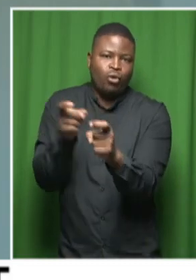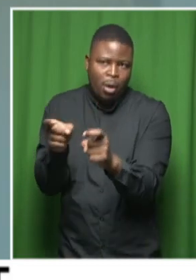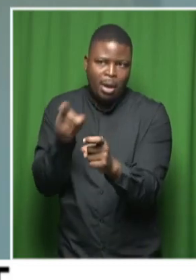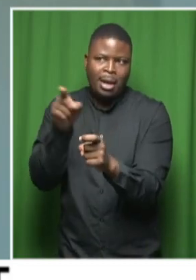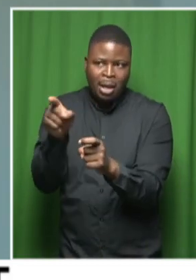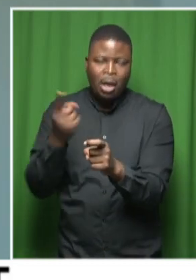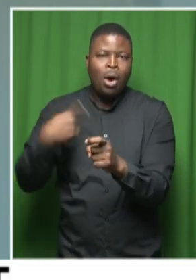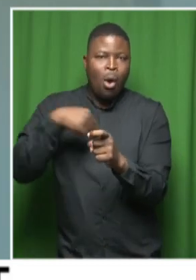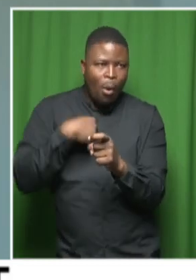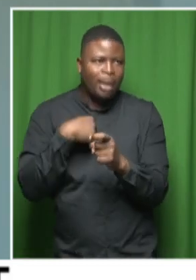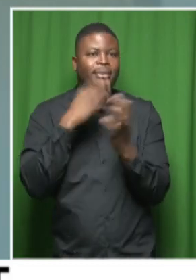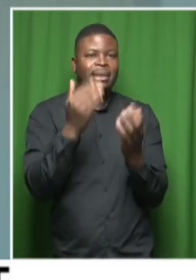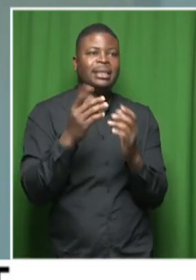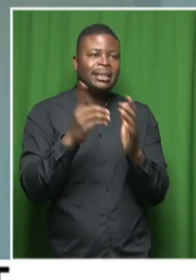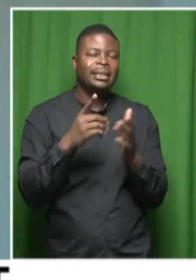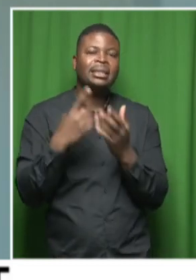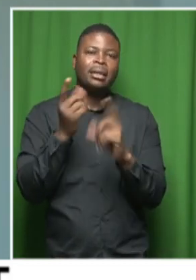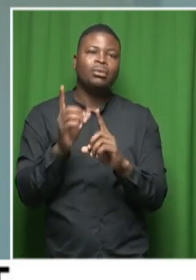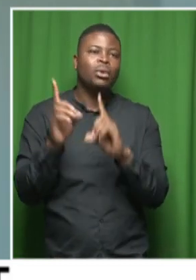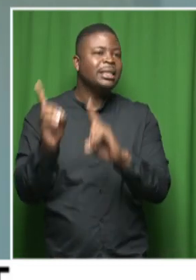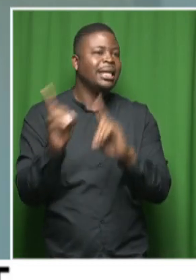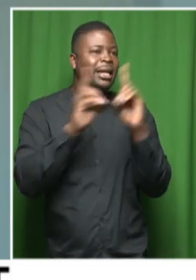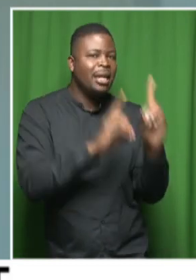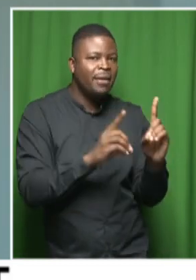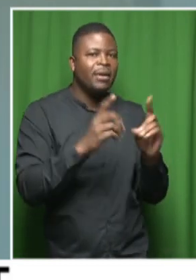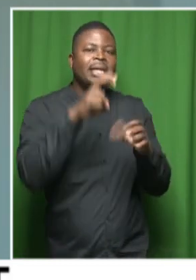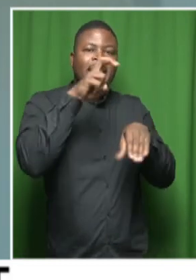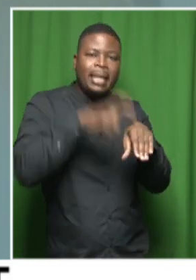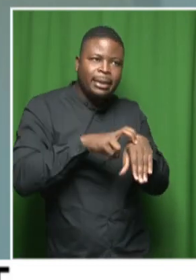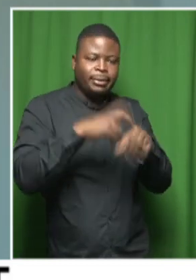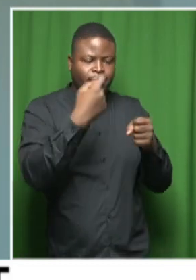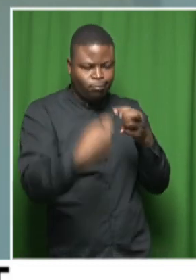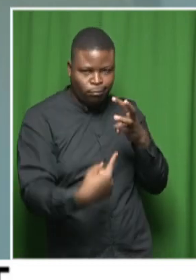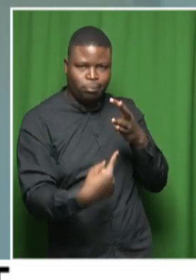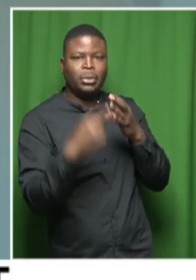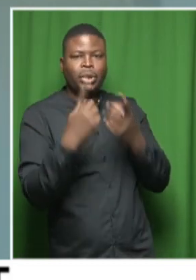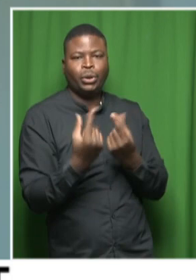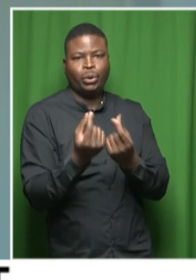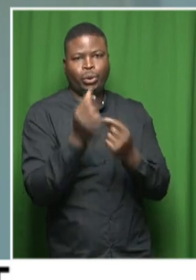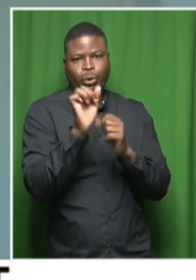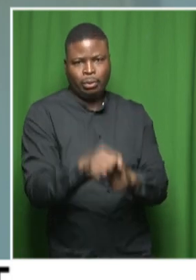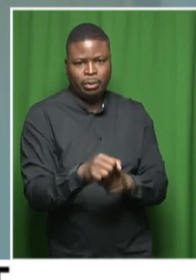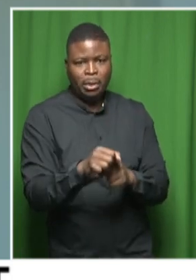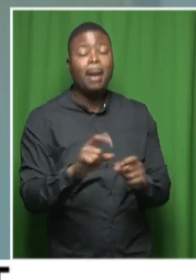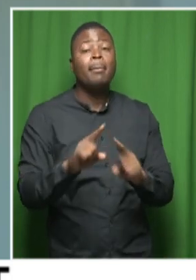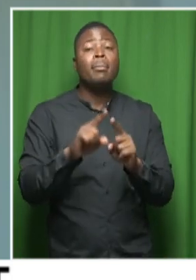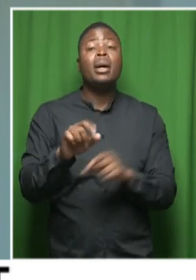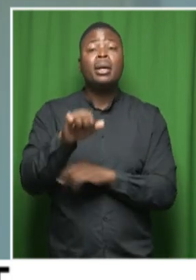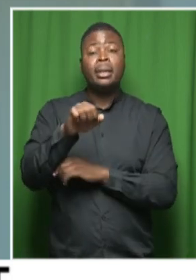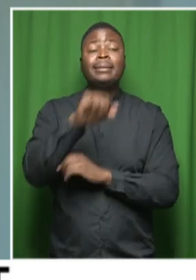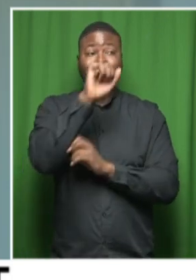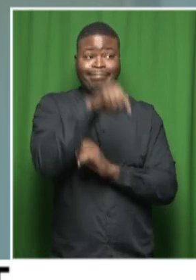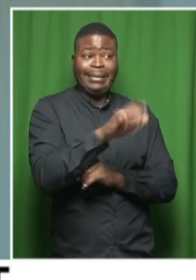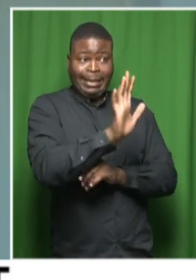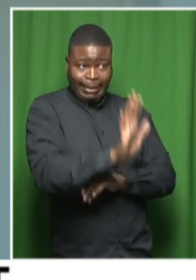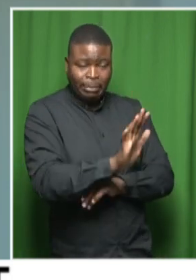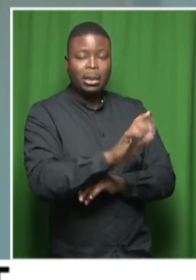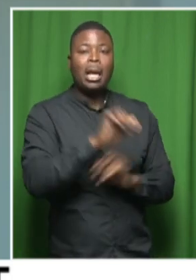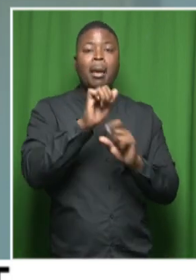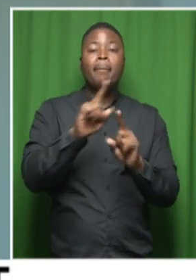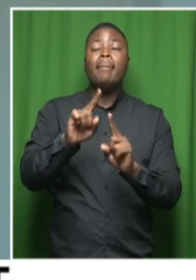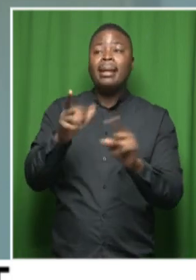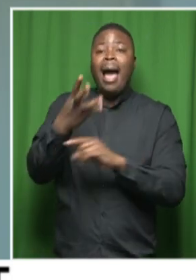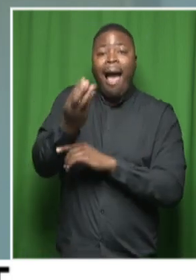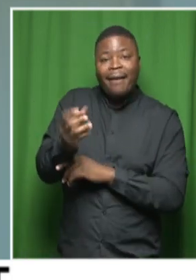have no other responsibility. And then when I'm saying no, I'm saying yes, we have